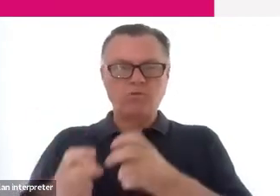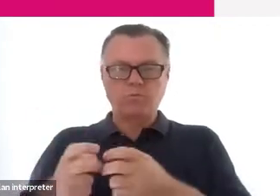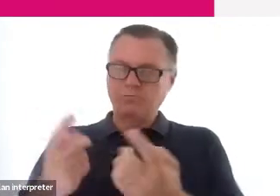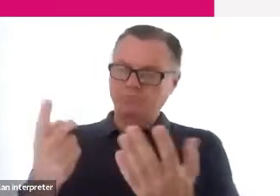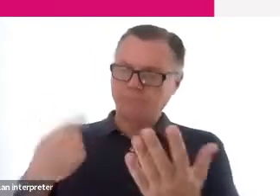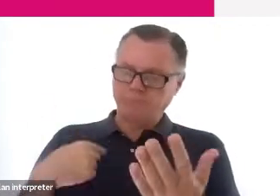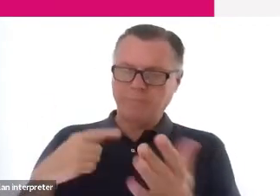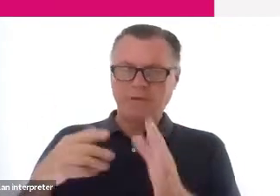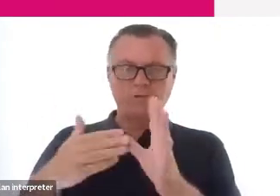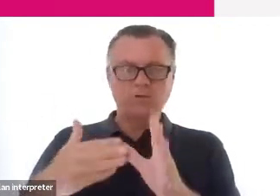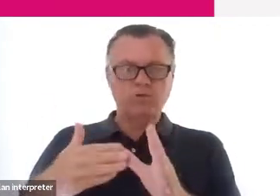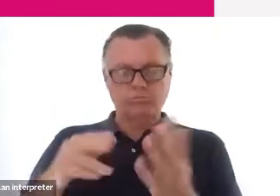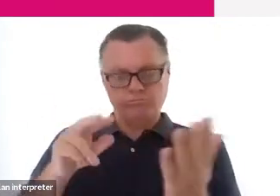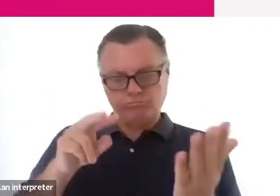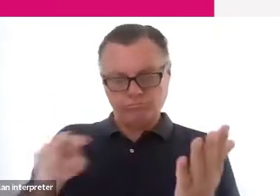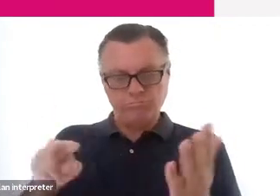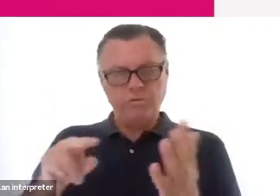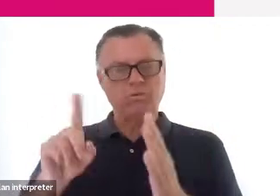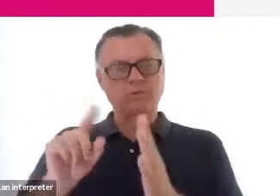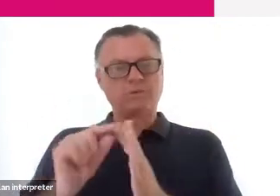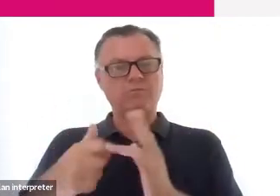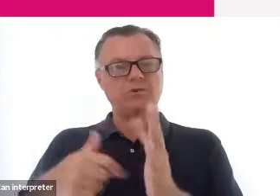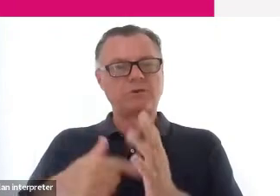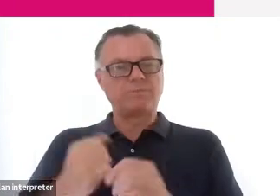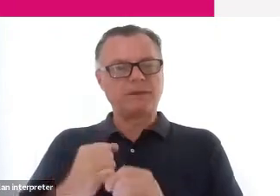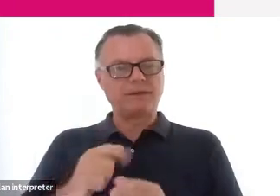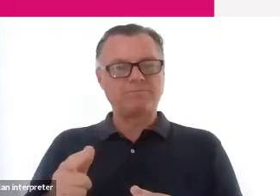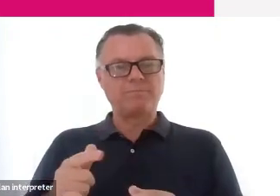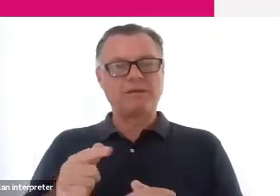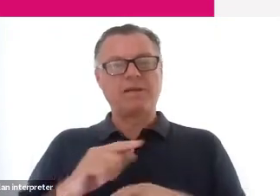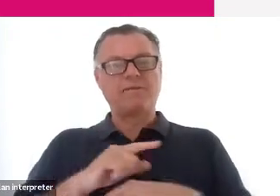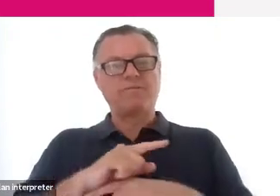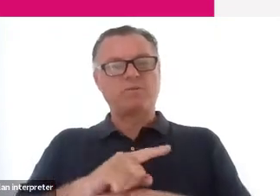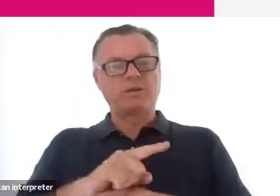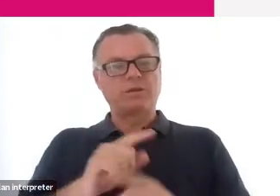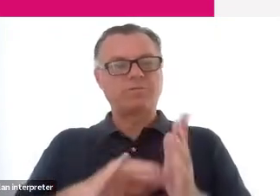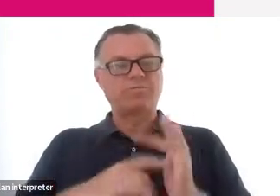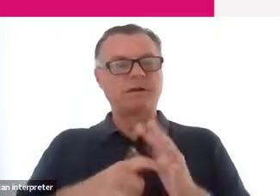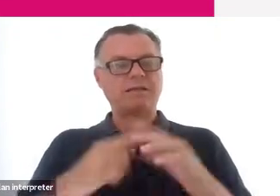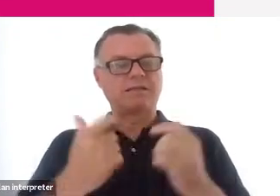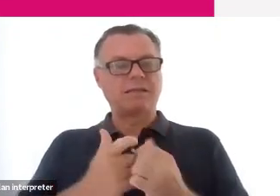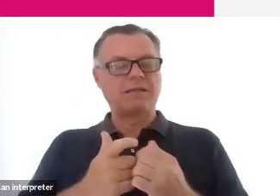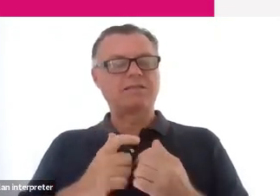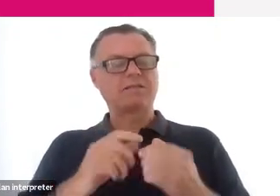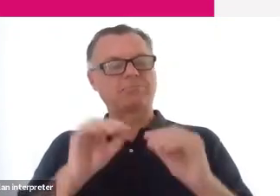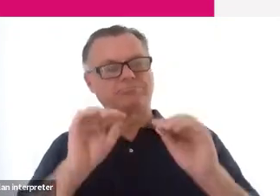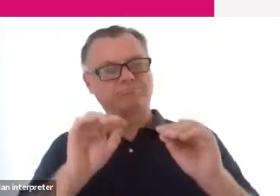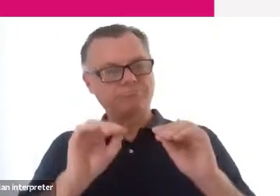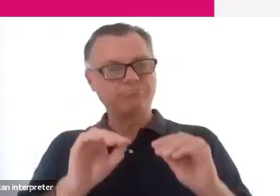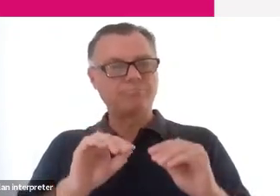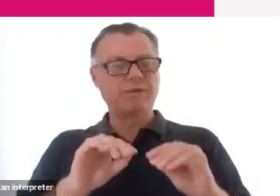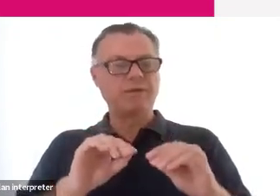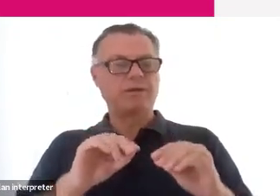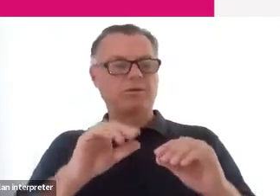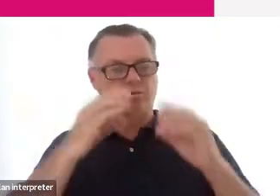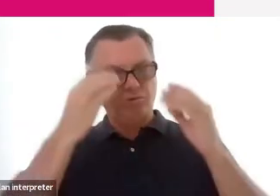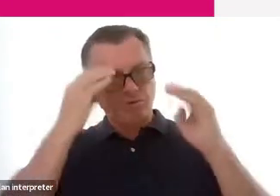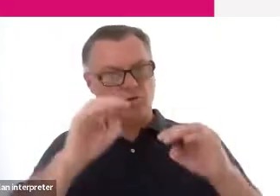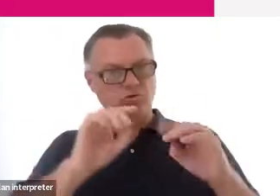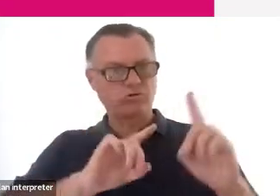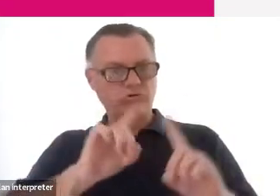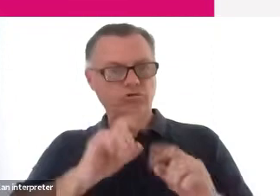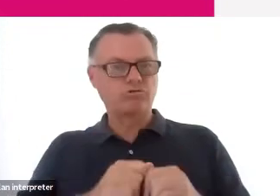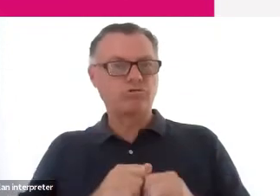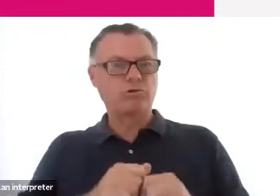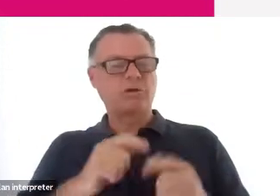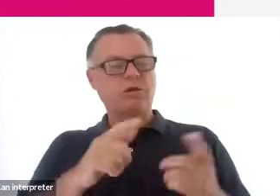or their solution or product. They'd access to weekly masterclasses, coaching sessions, and a community of early stage founders sharing the lessons they've learned along